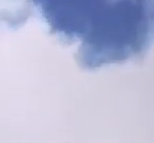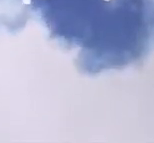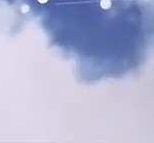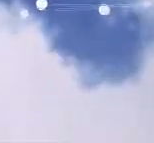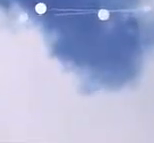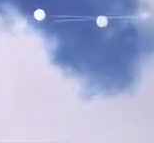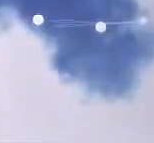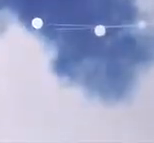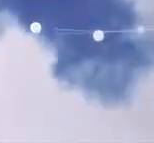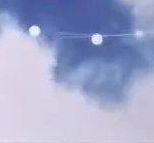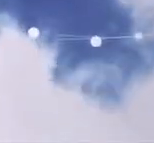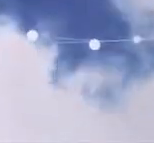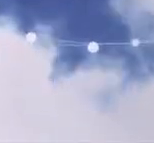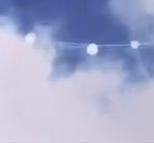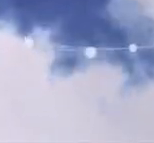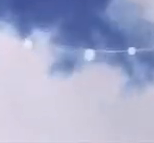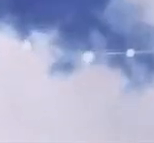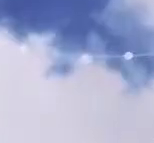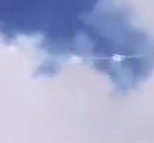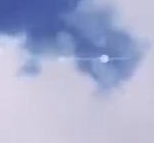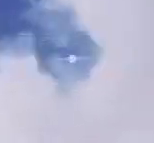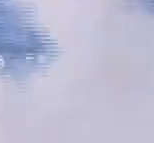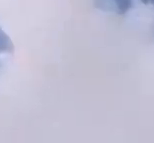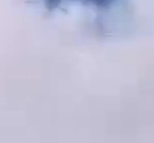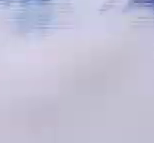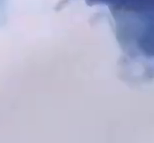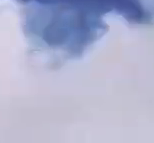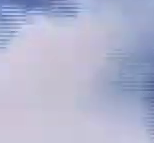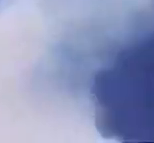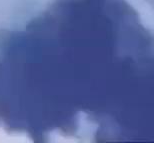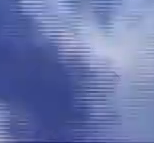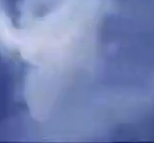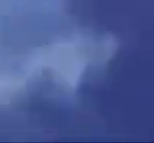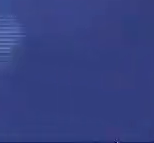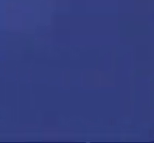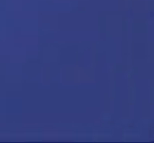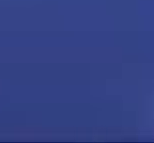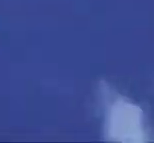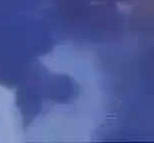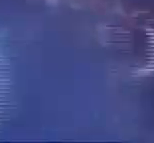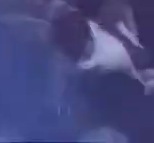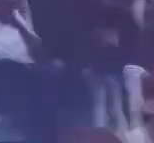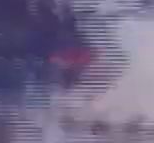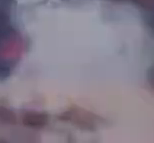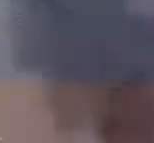to be is over yesuelu